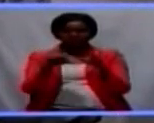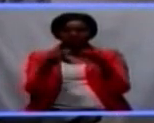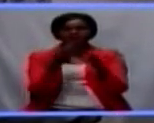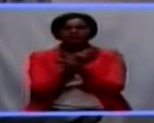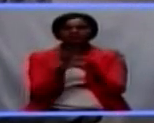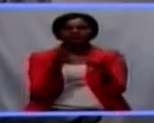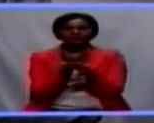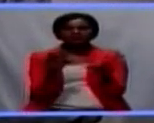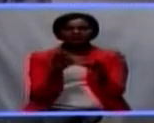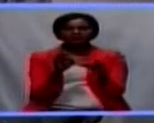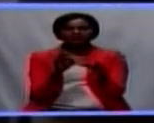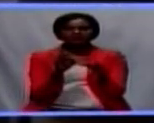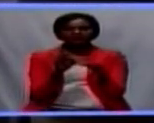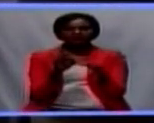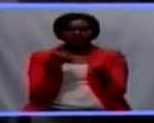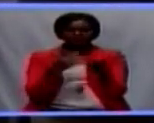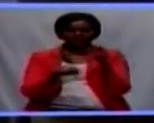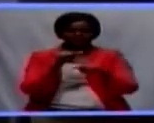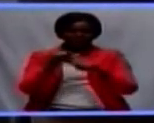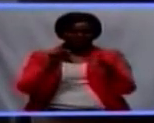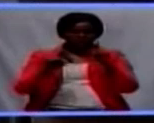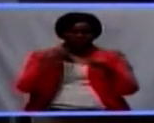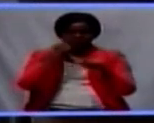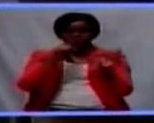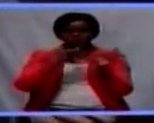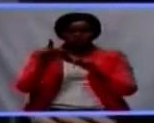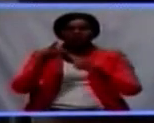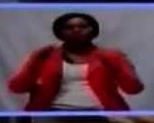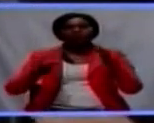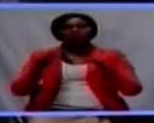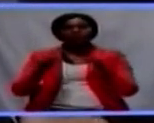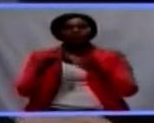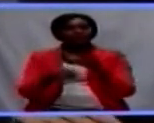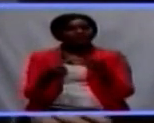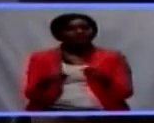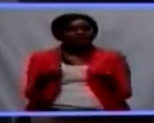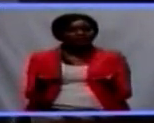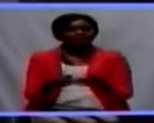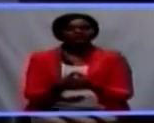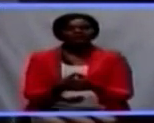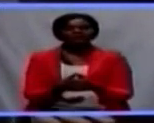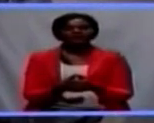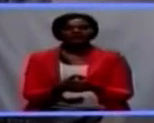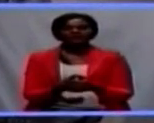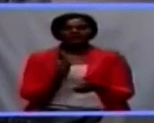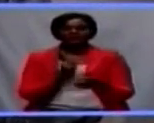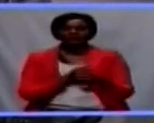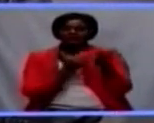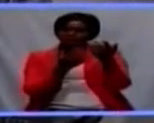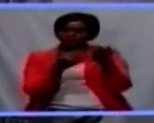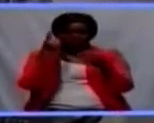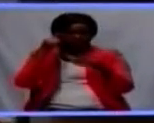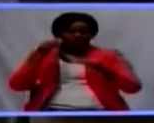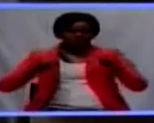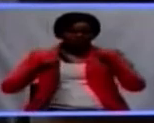on interest and penalties? What about the ones that contest, whose cases are in court, like you say? We wait for the court outcome. But